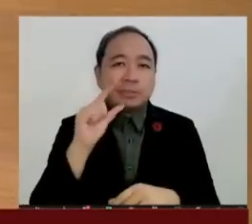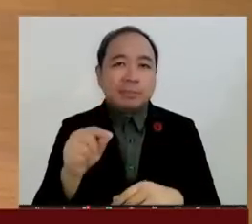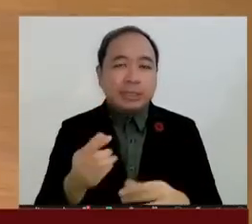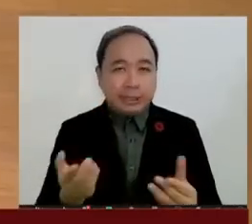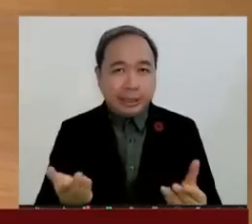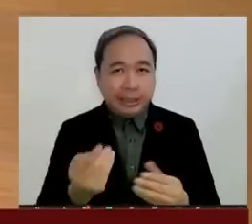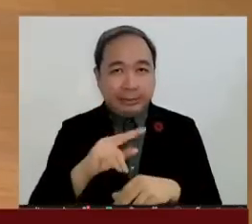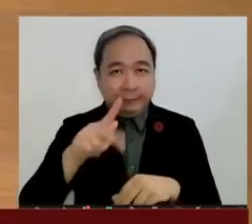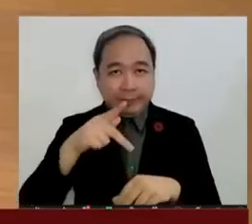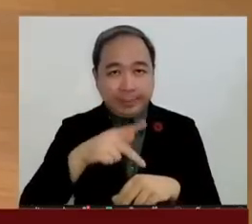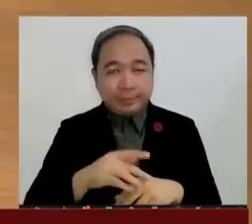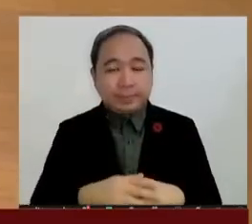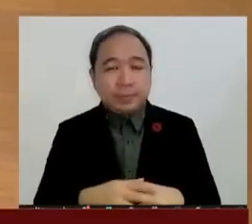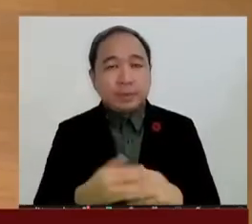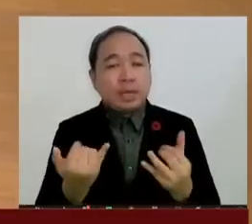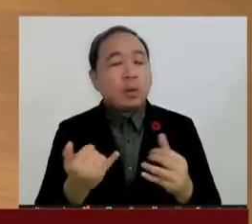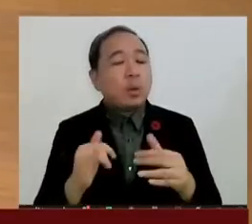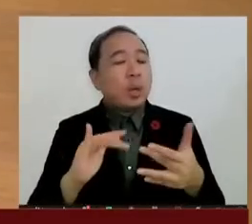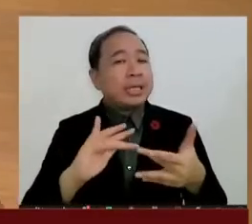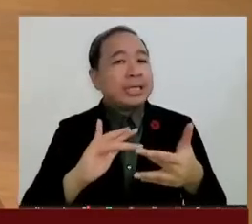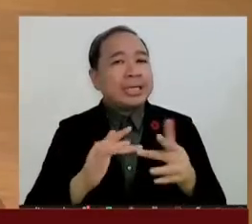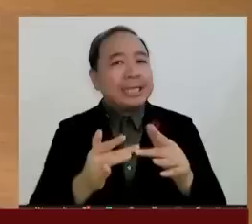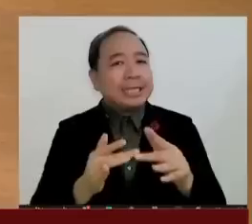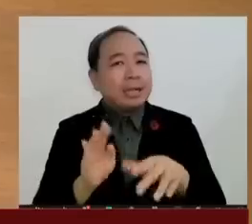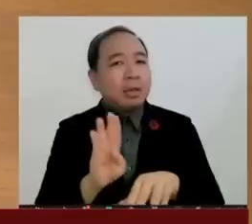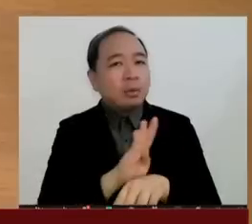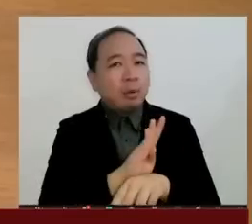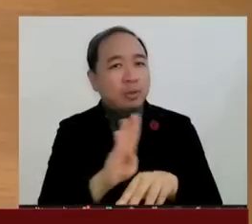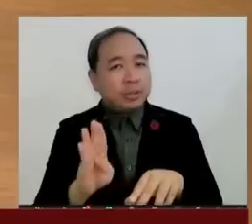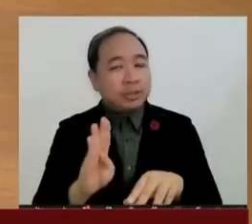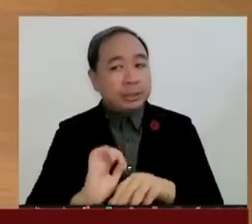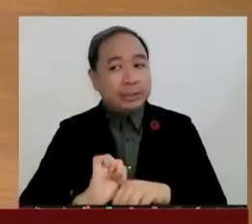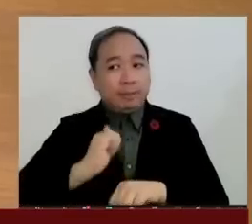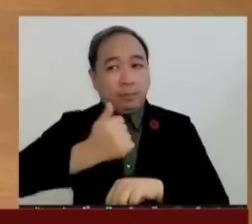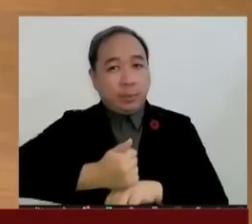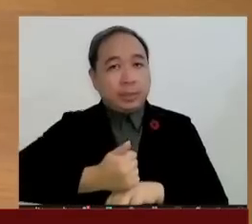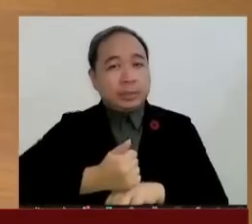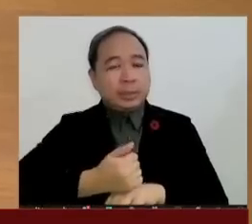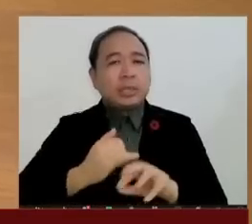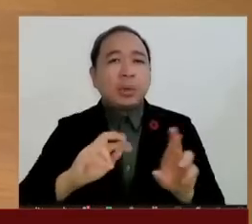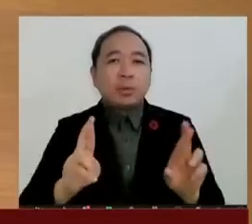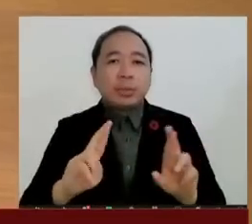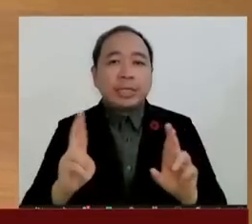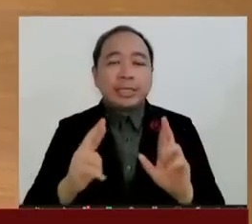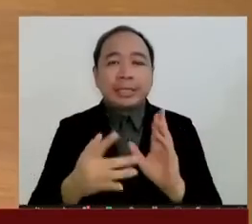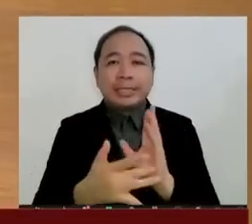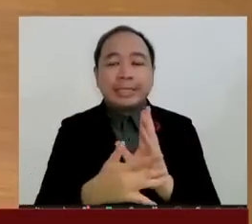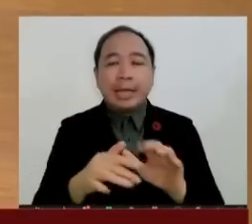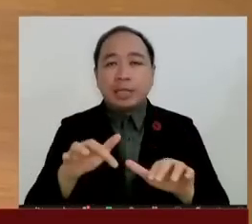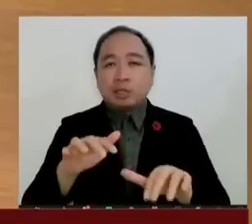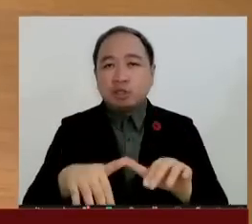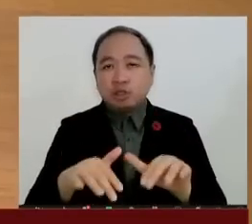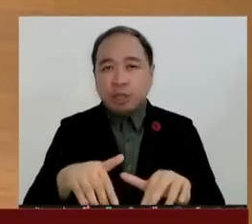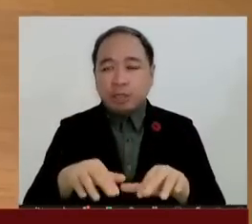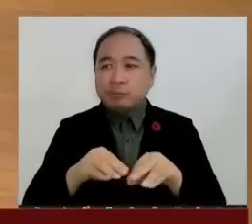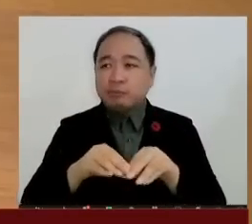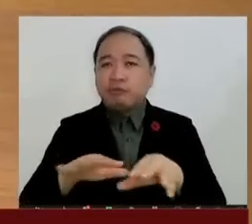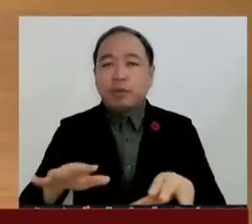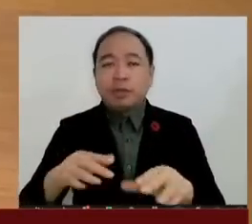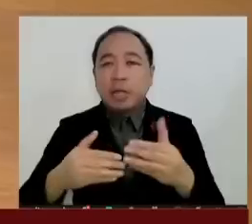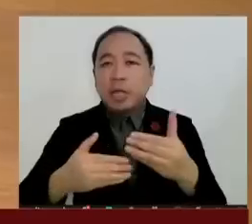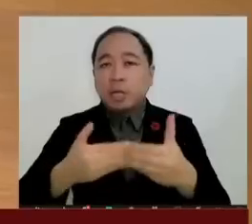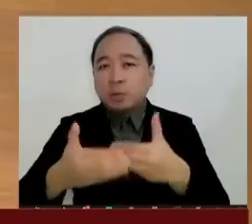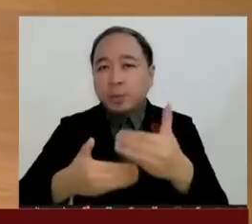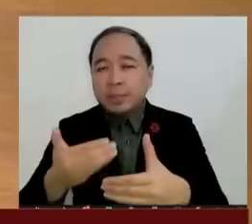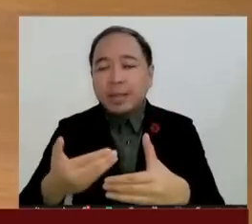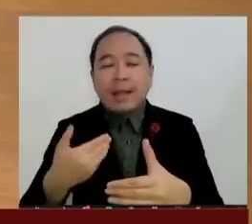our e-commerce roadmap firmly in place, we are poised to take this digitalization drive further and beyond, utilizing